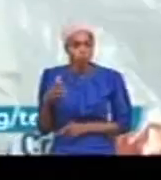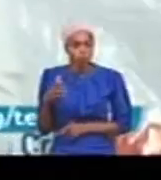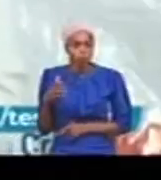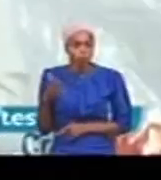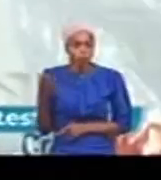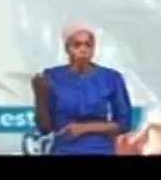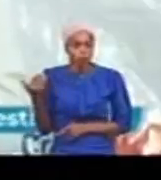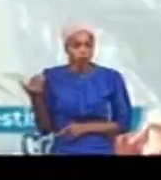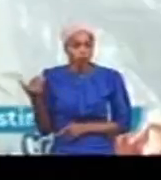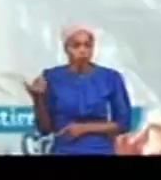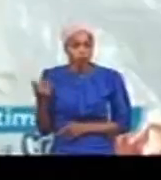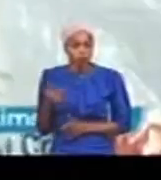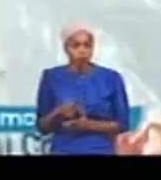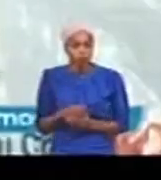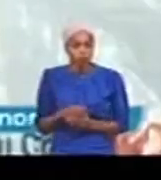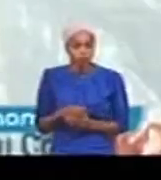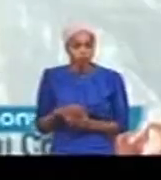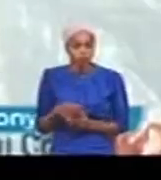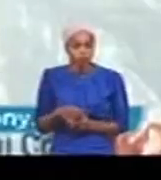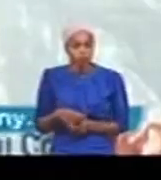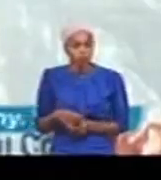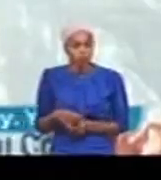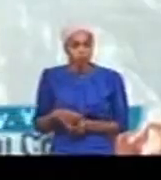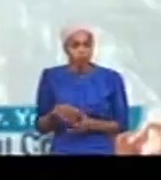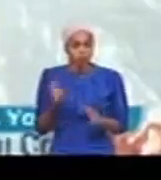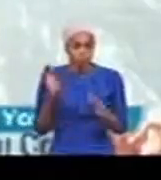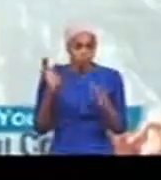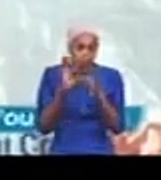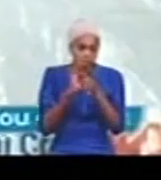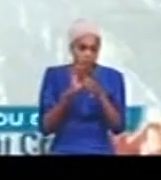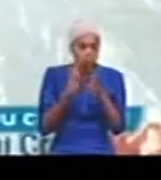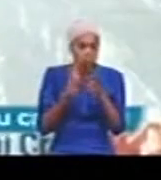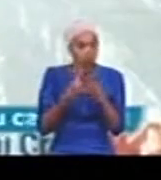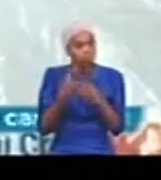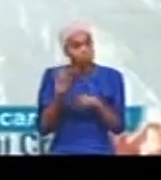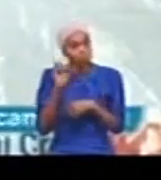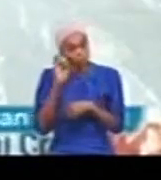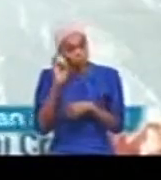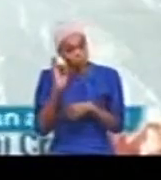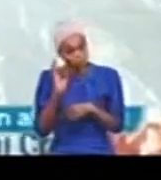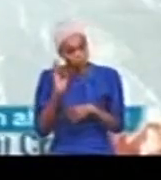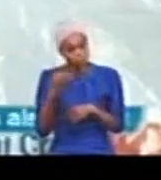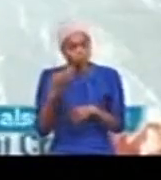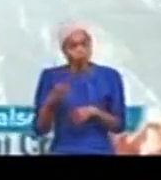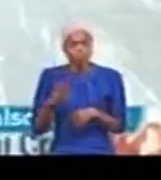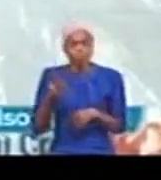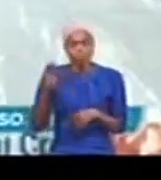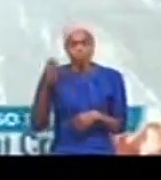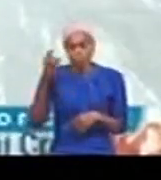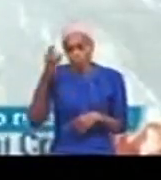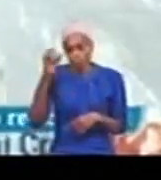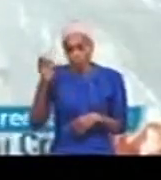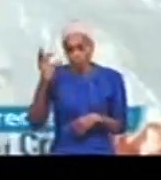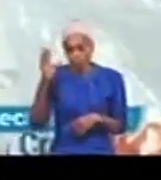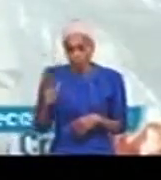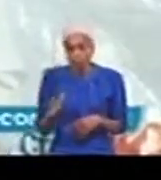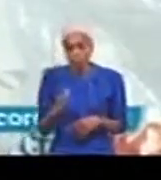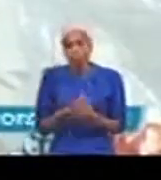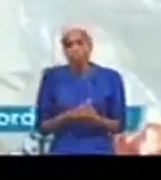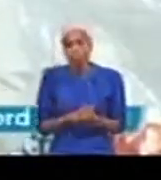I was praying, then I came across the message by the GS which he preached that there's